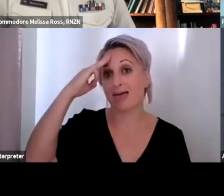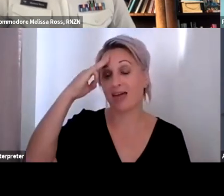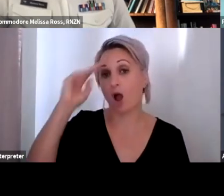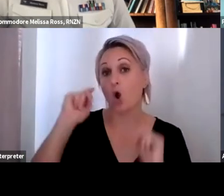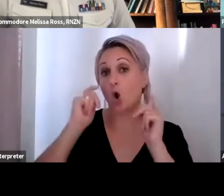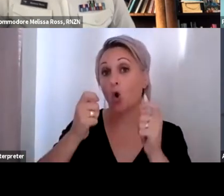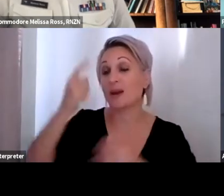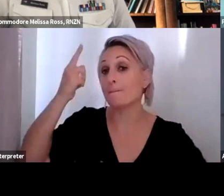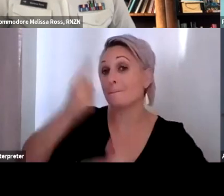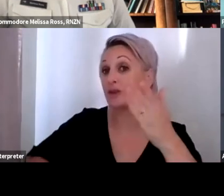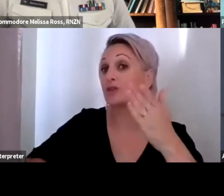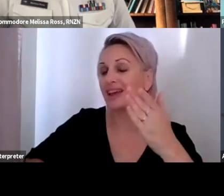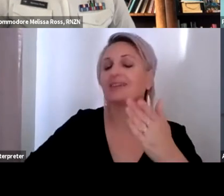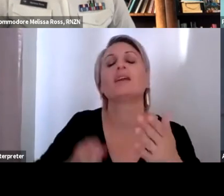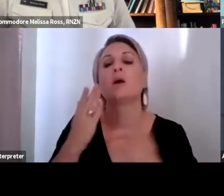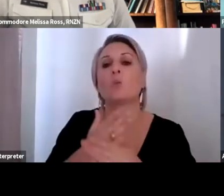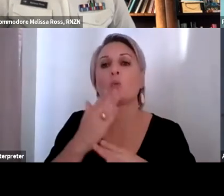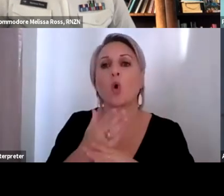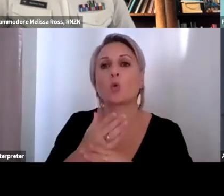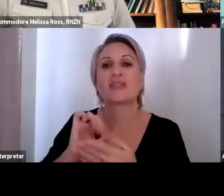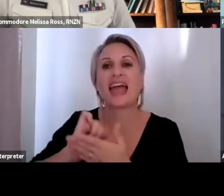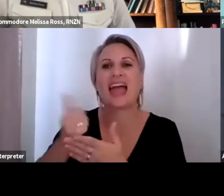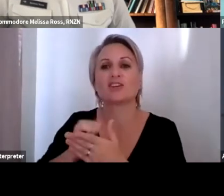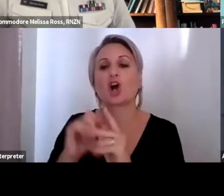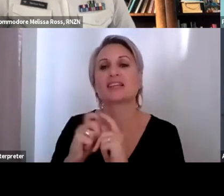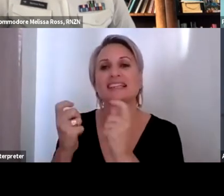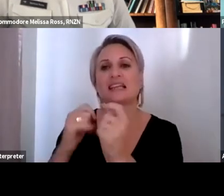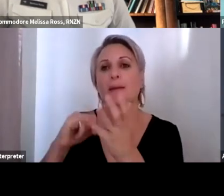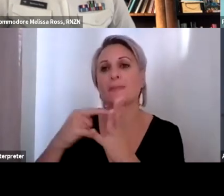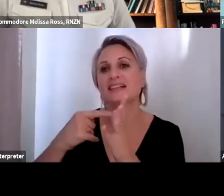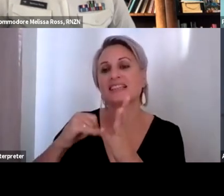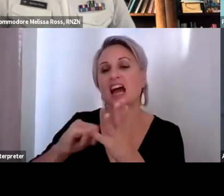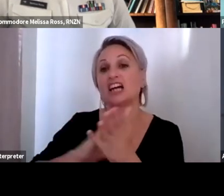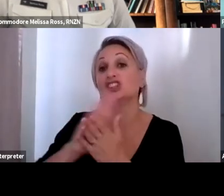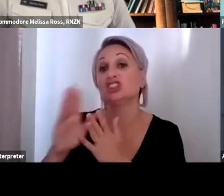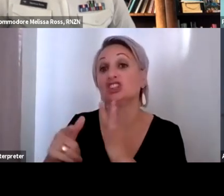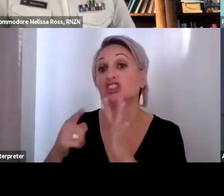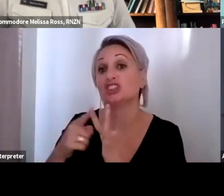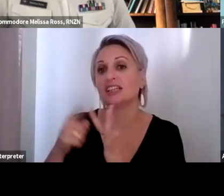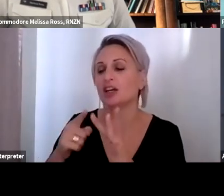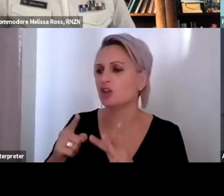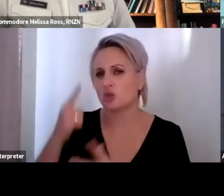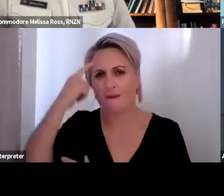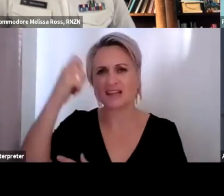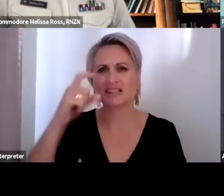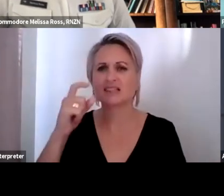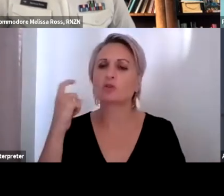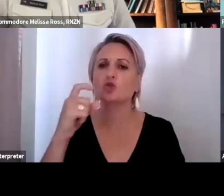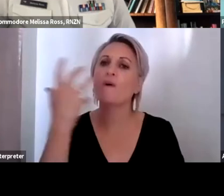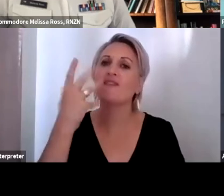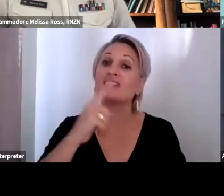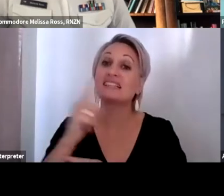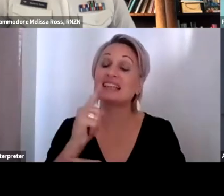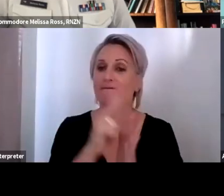an international director in terms of coming up with some short 15-second videos that kind of,